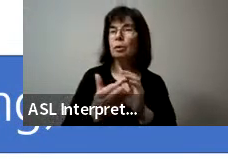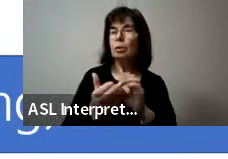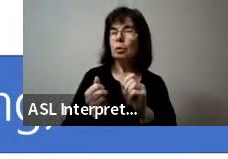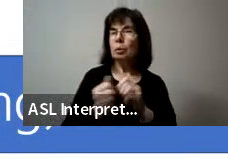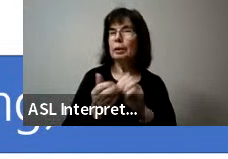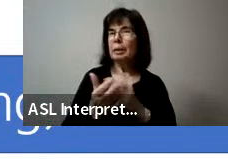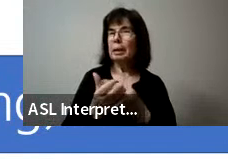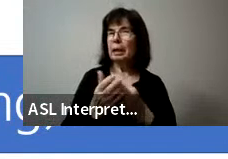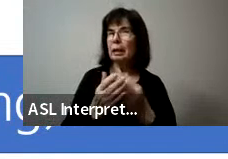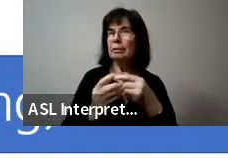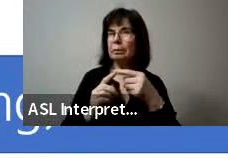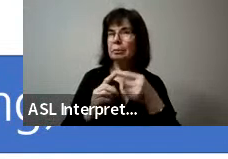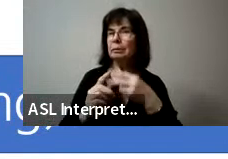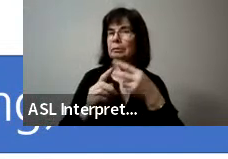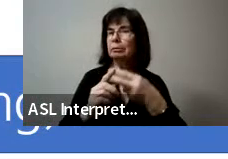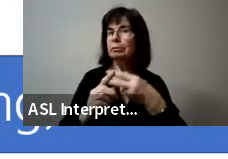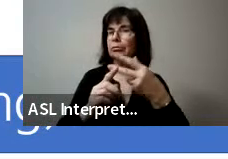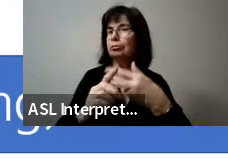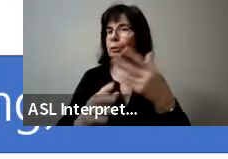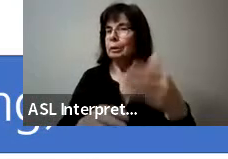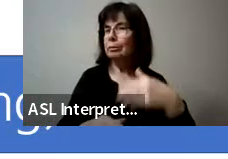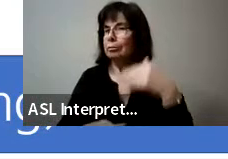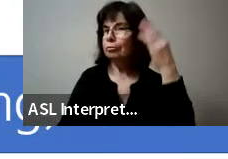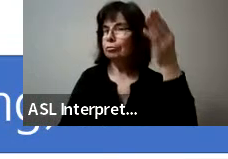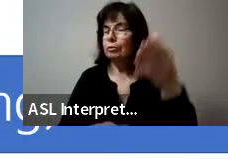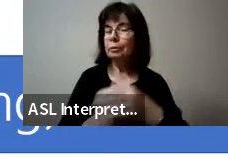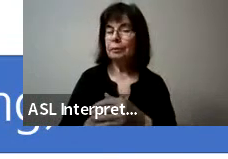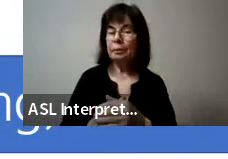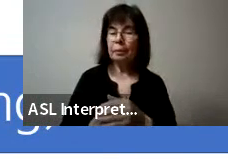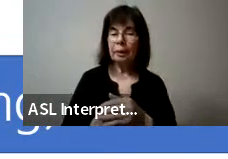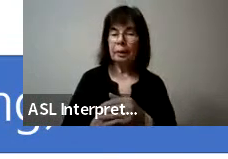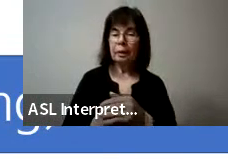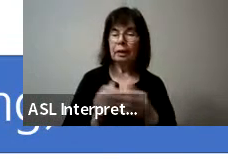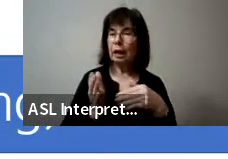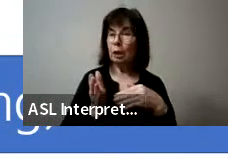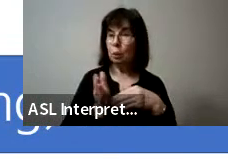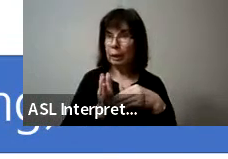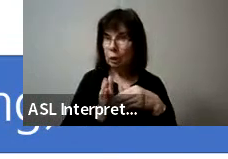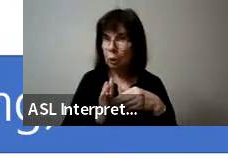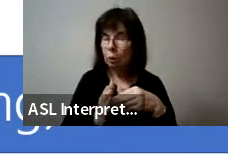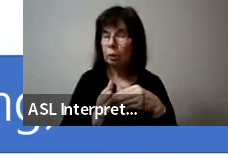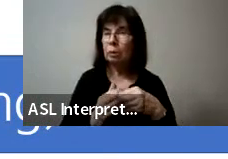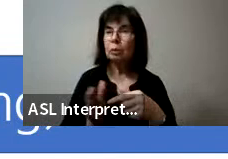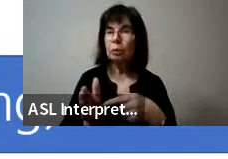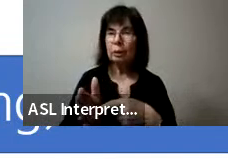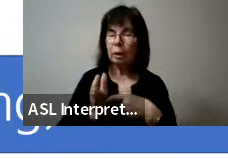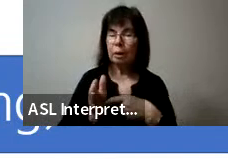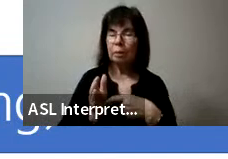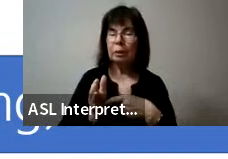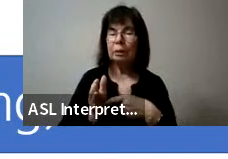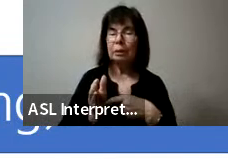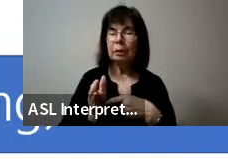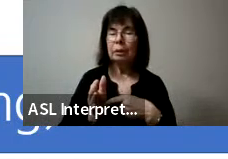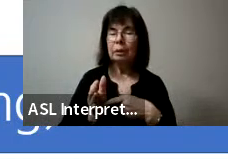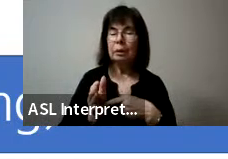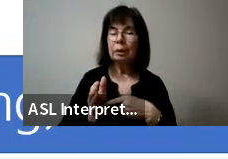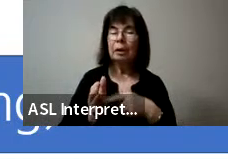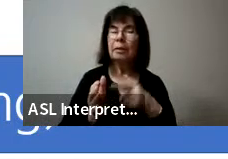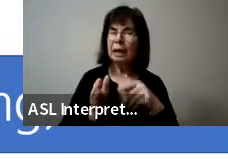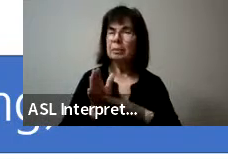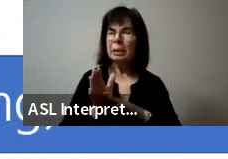coming months, the return of the renewal requirement. So all of that, that's currently in